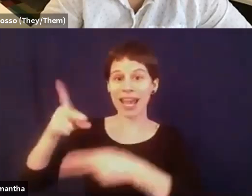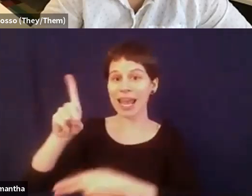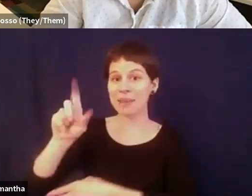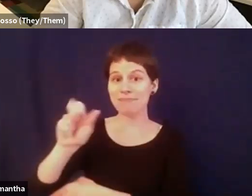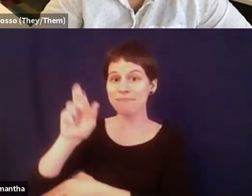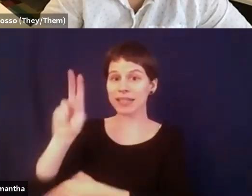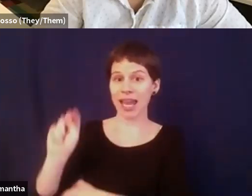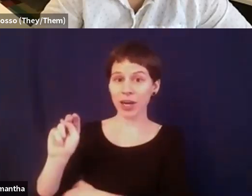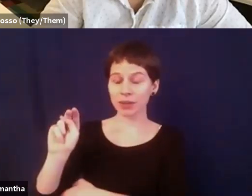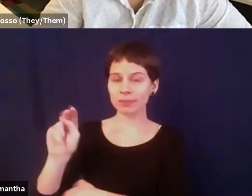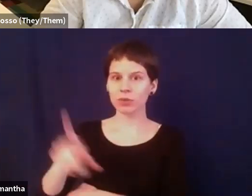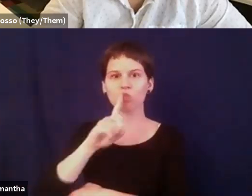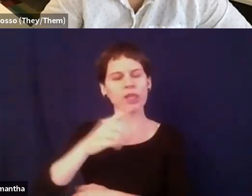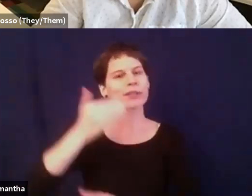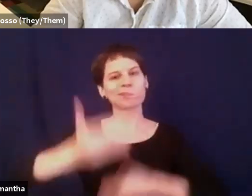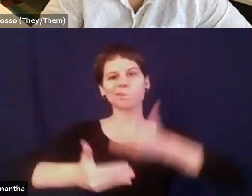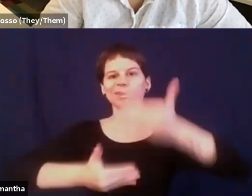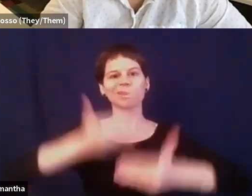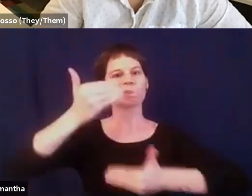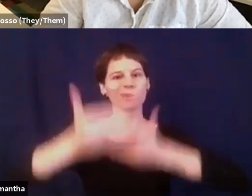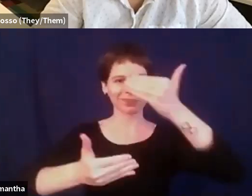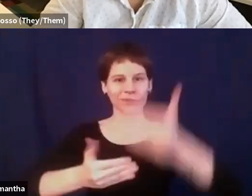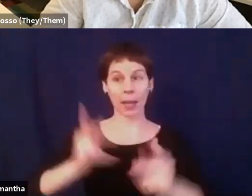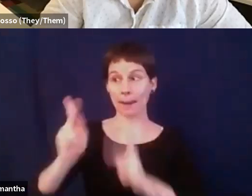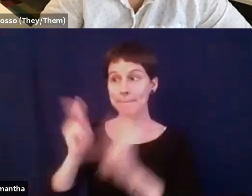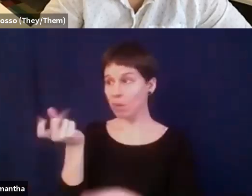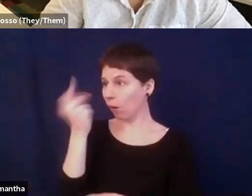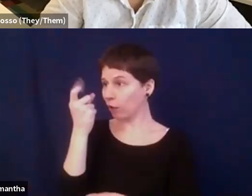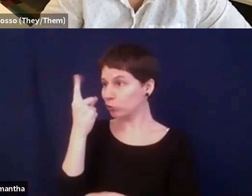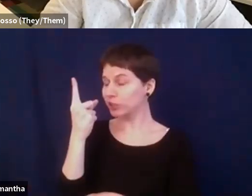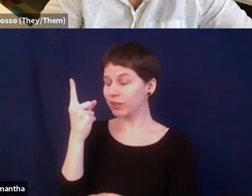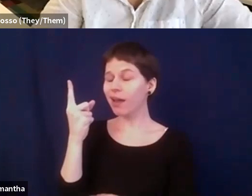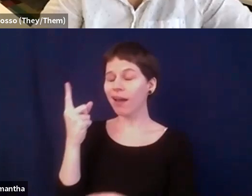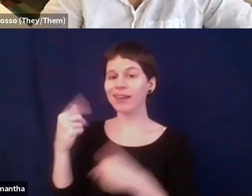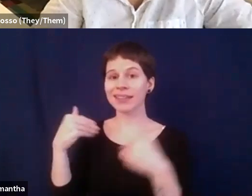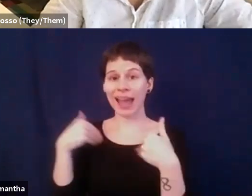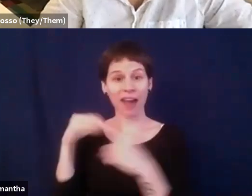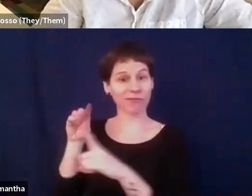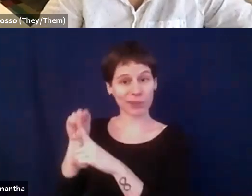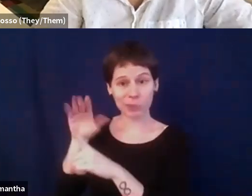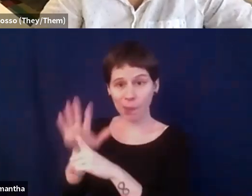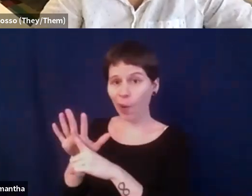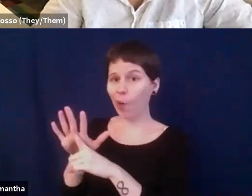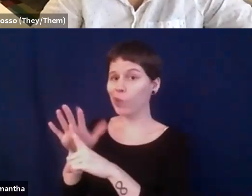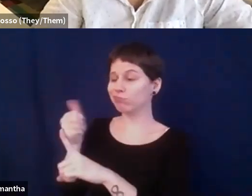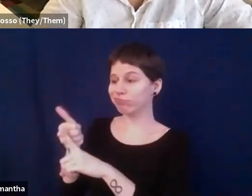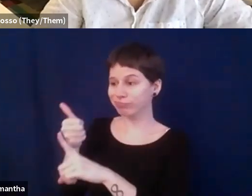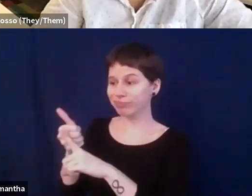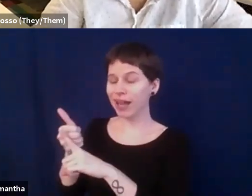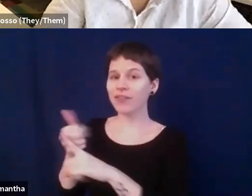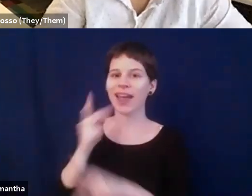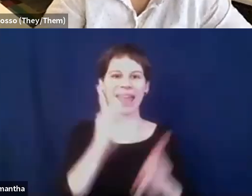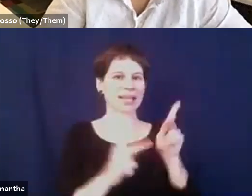you know, there's people in the office that understand, you know, and have been exposed. And there's always going to be people around